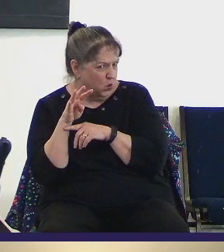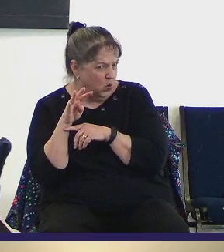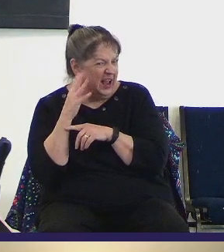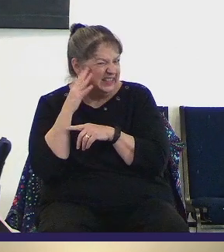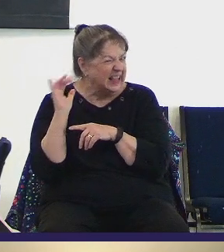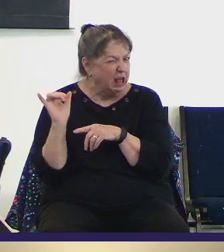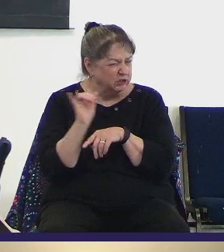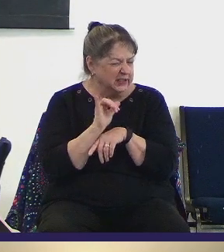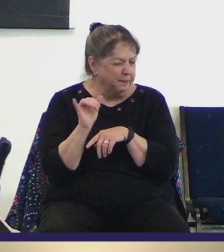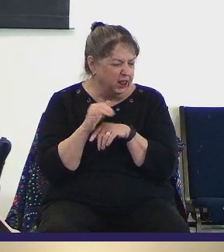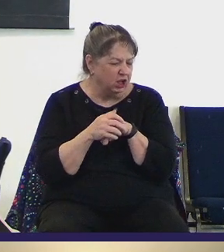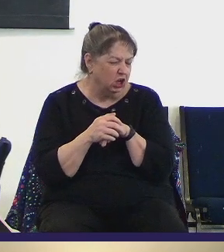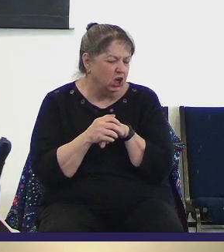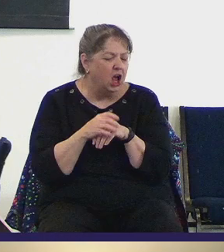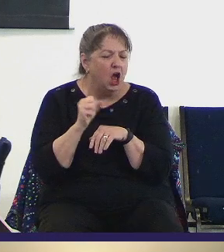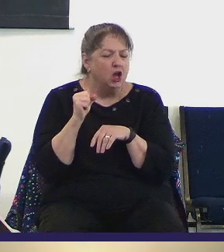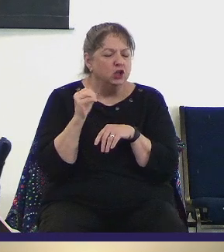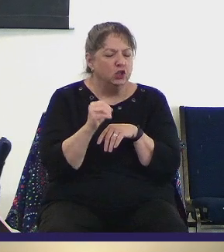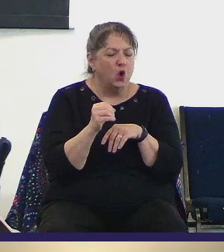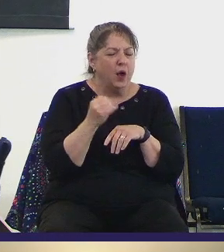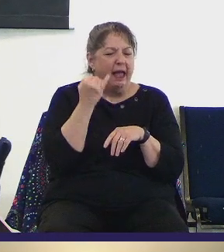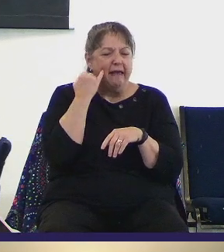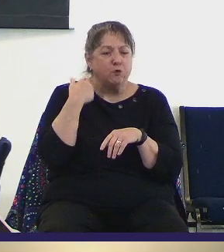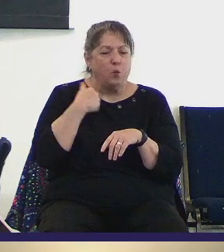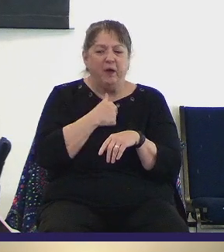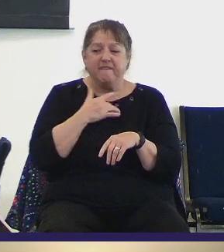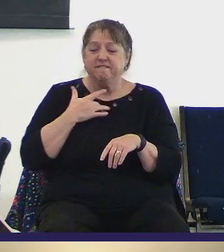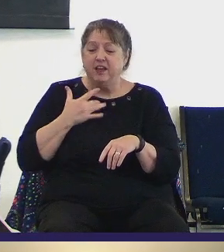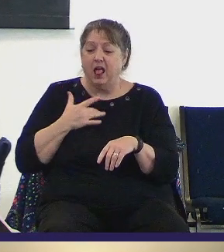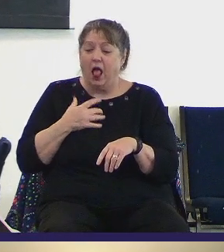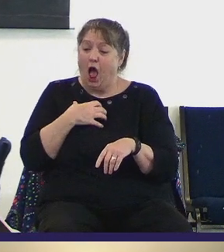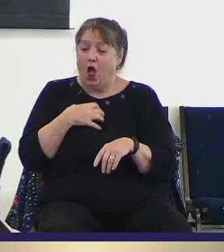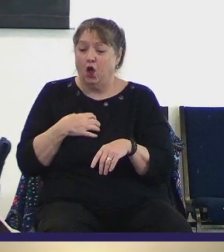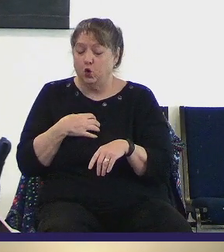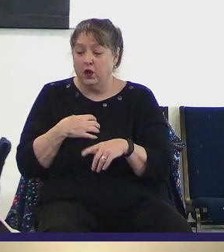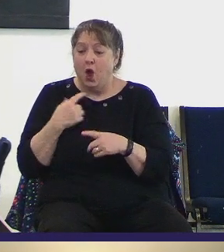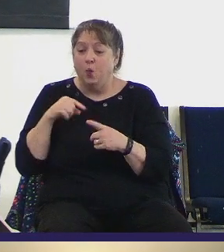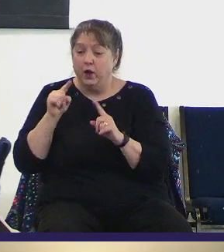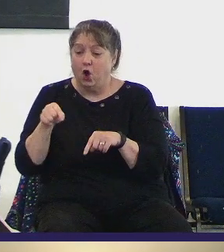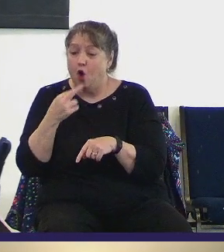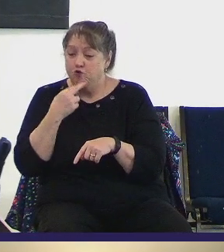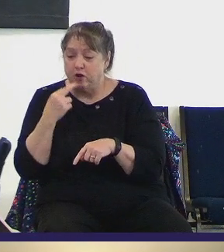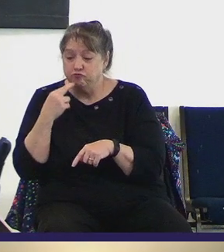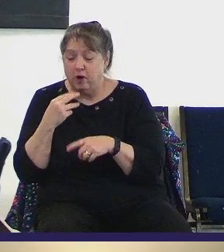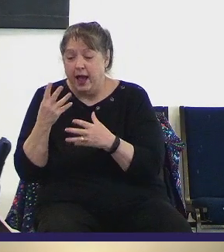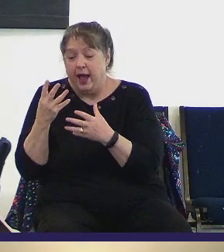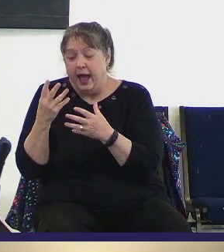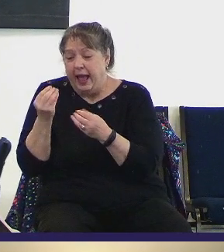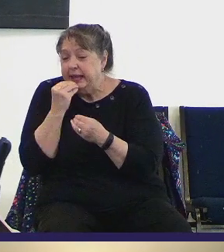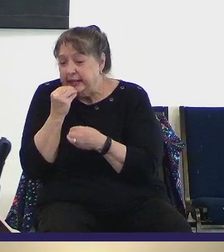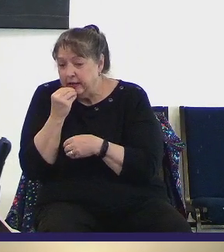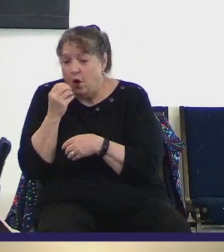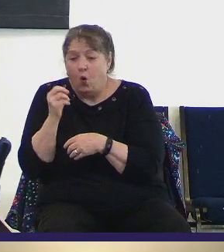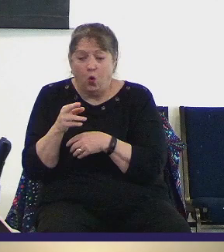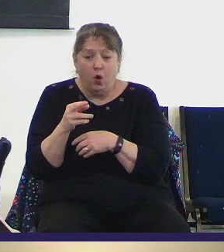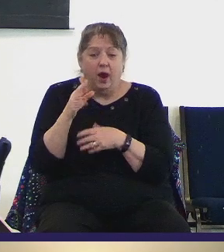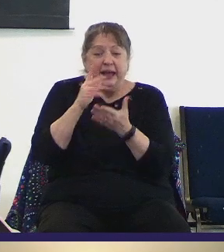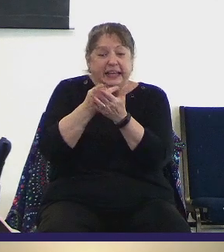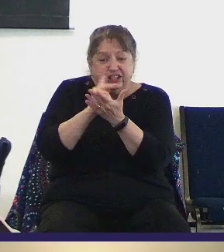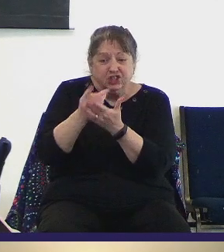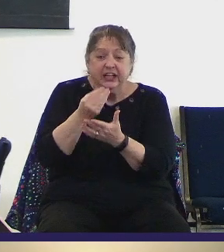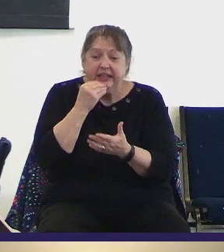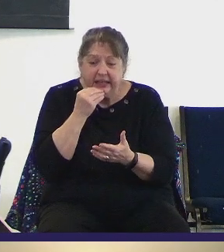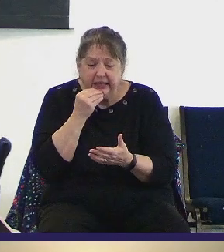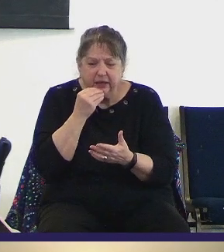sense of the desire to go get something to eat. When we're hungry for God, we have this sense and desire to get closer. And so be in prayer about that.